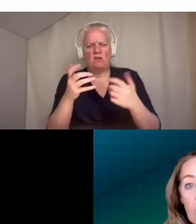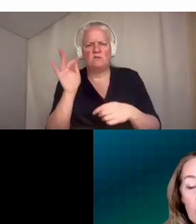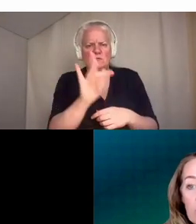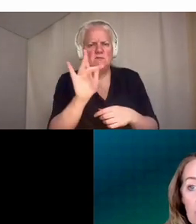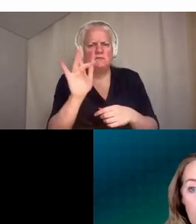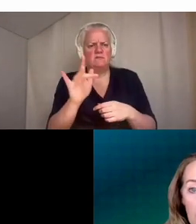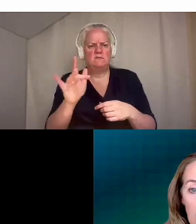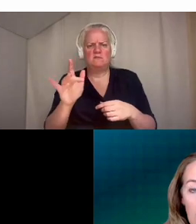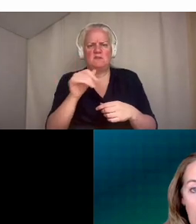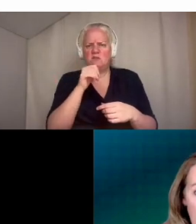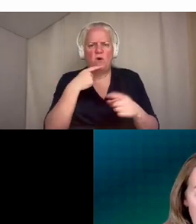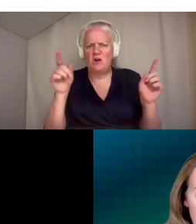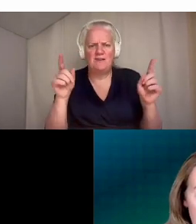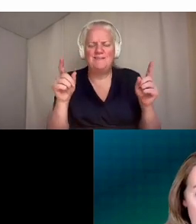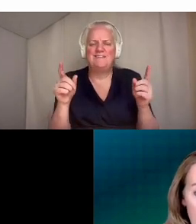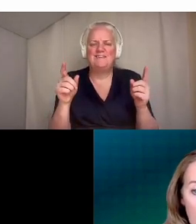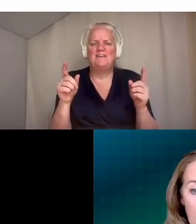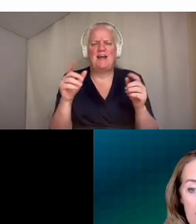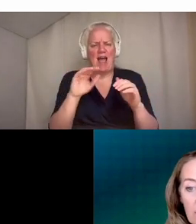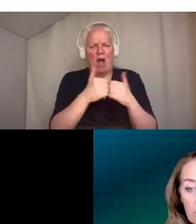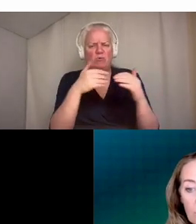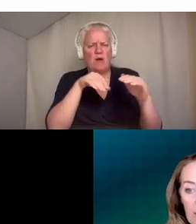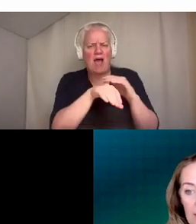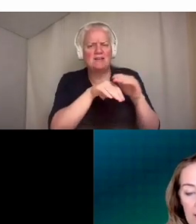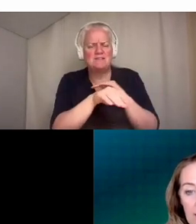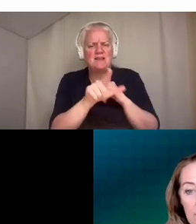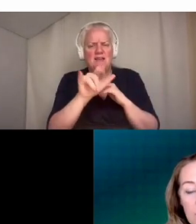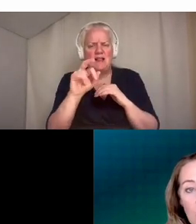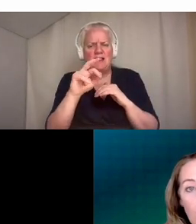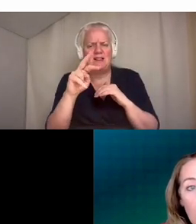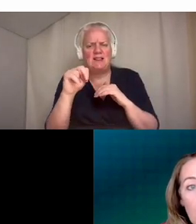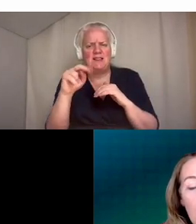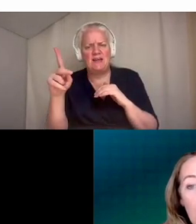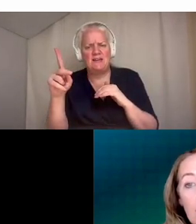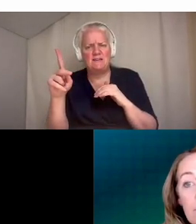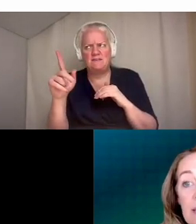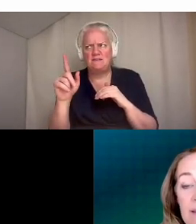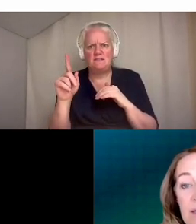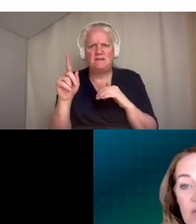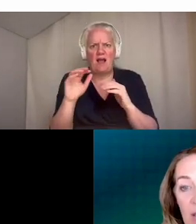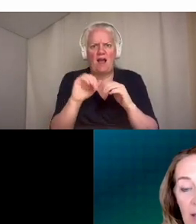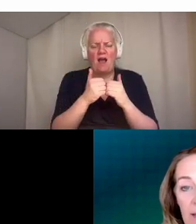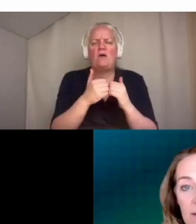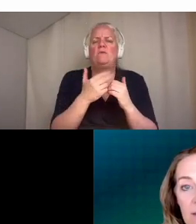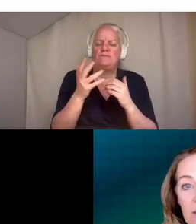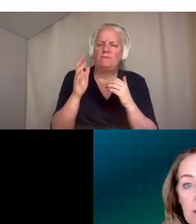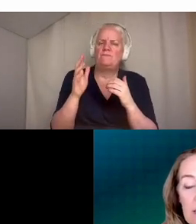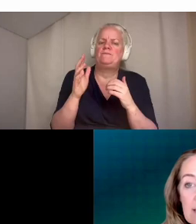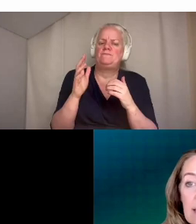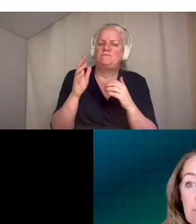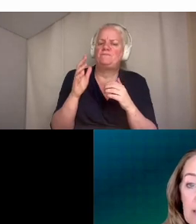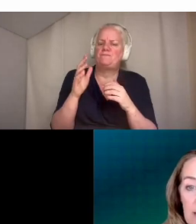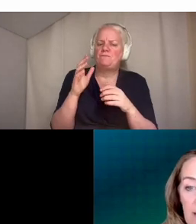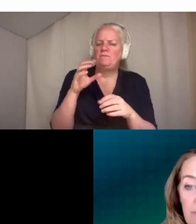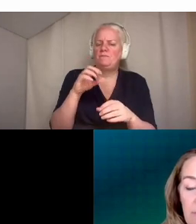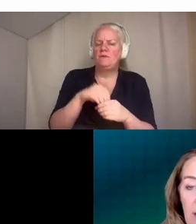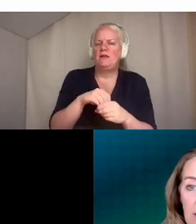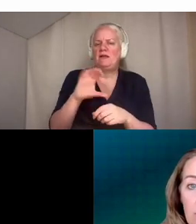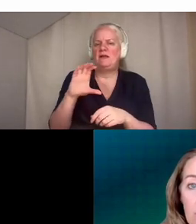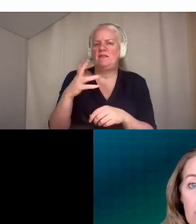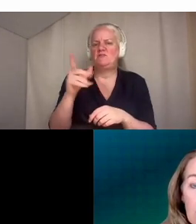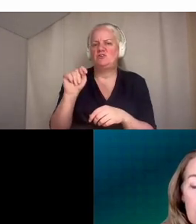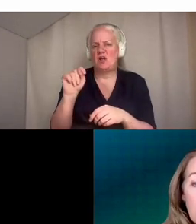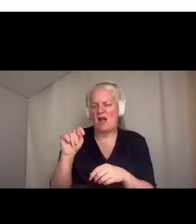know, how can we access these links? How do we get them? So in the chat, there is a